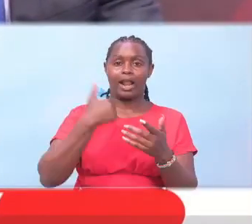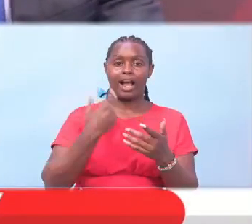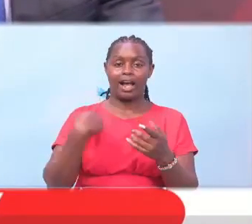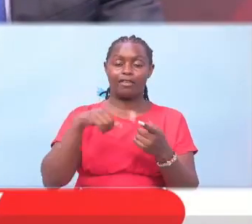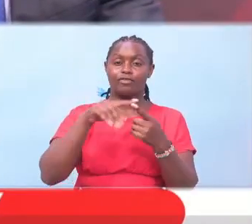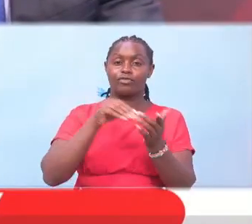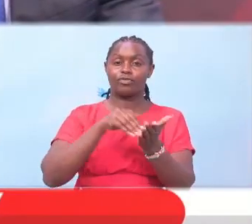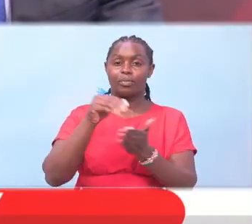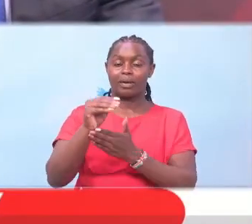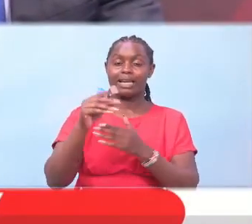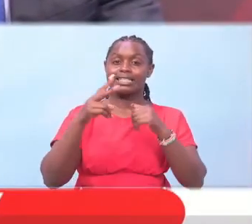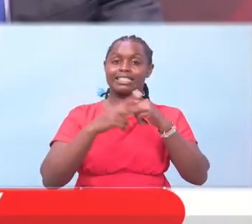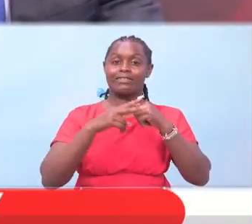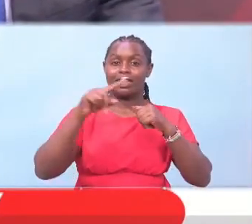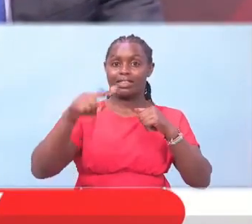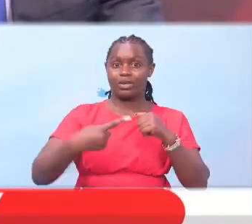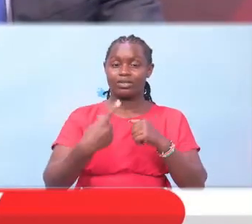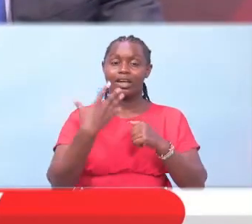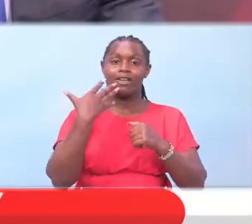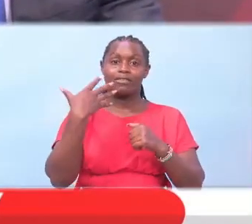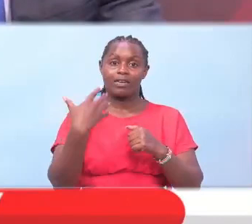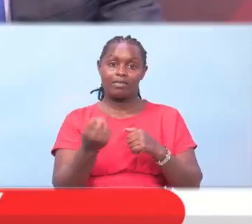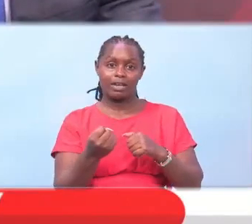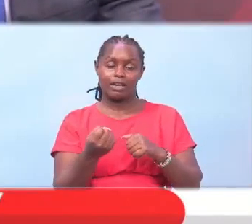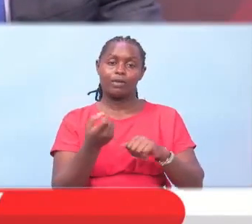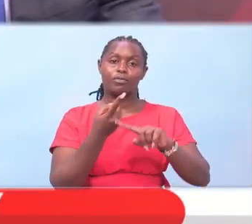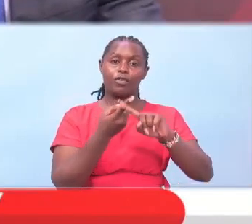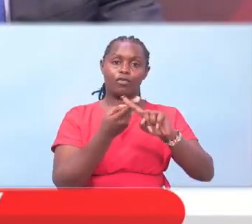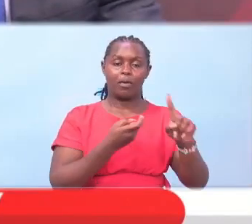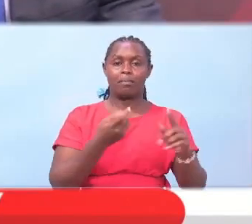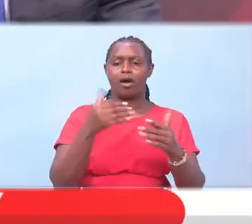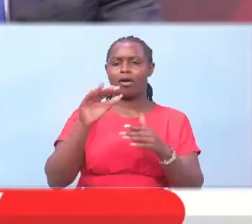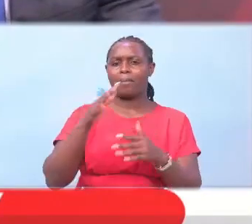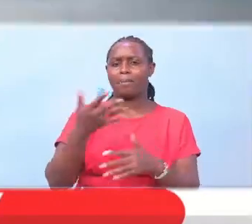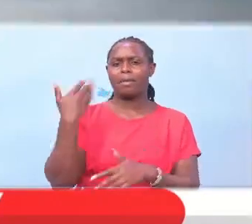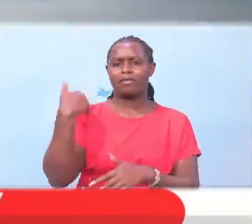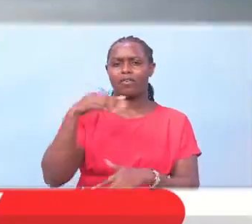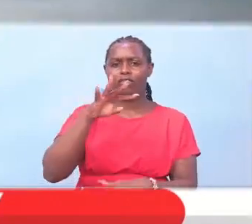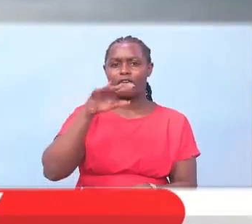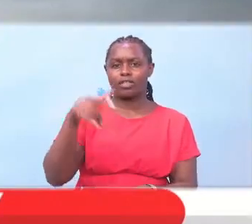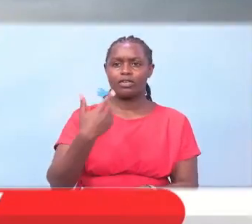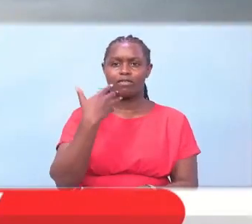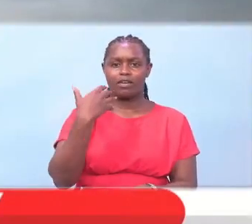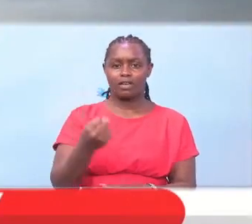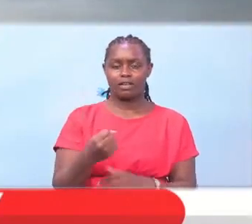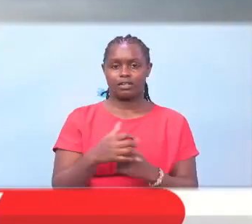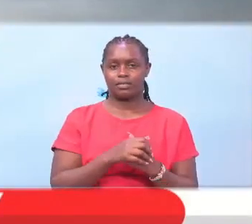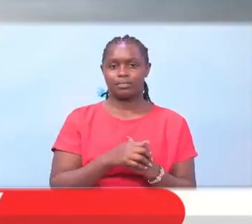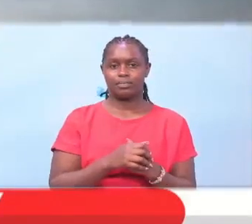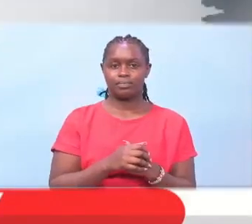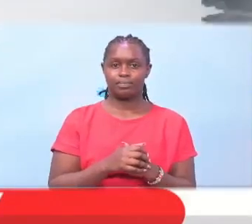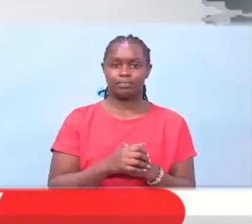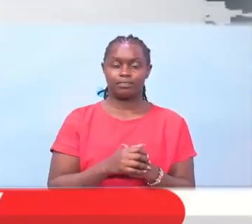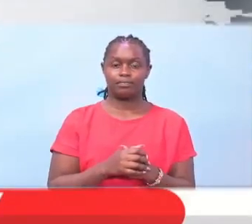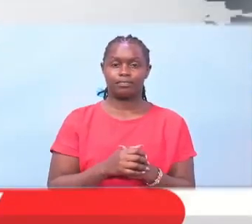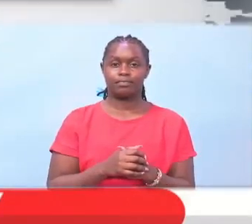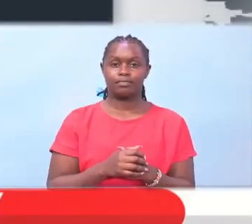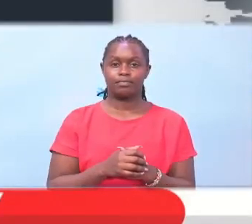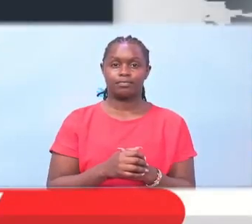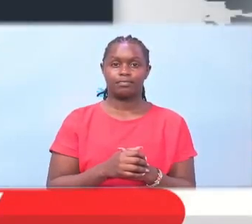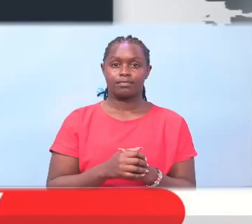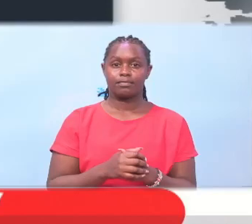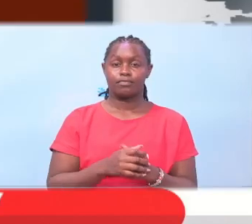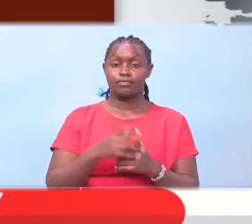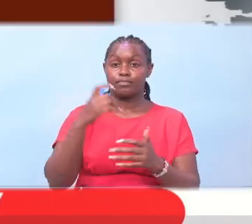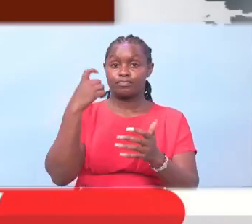7,500 Kenyan shillings, up from 4,500 Kenyan shillings. In the revised charges and levies,